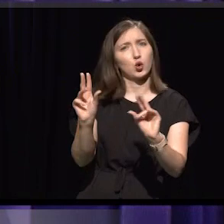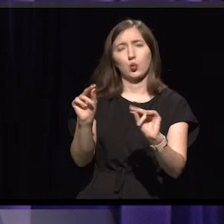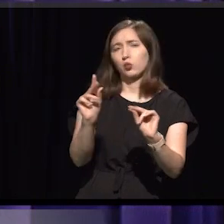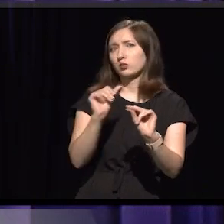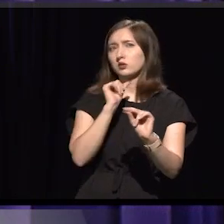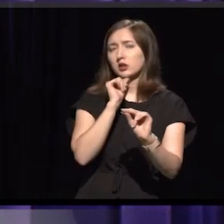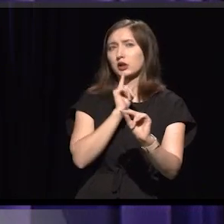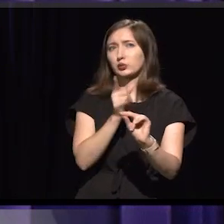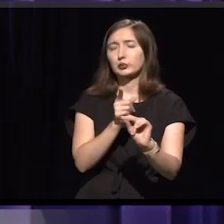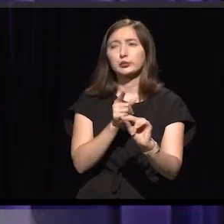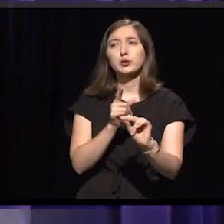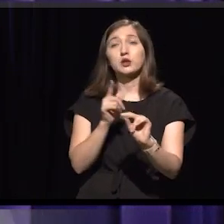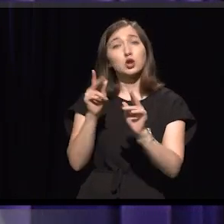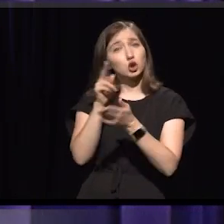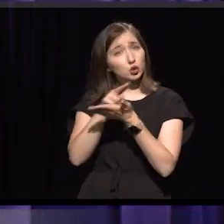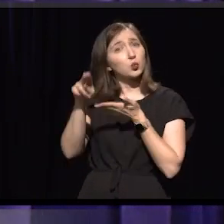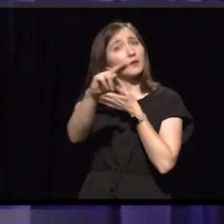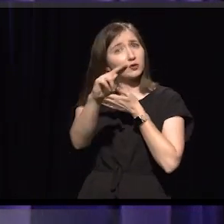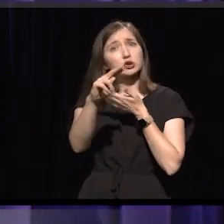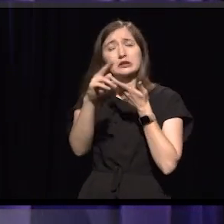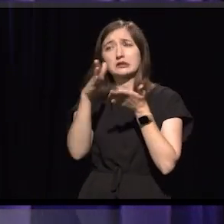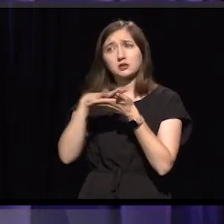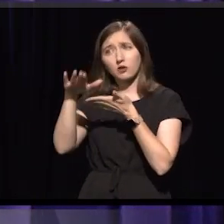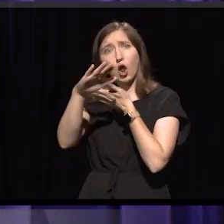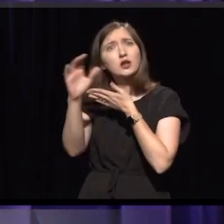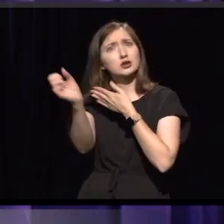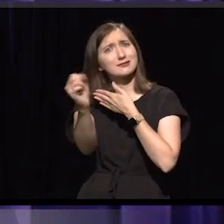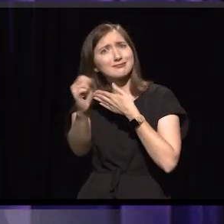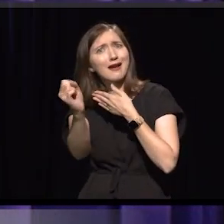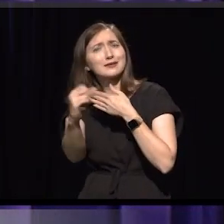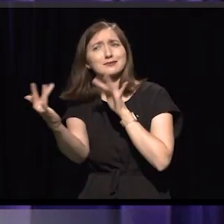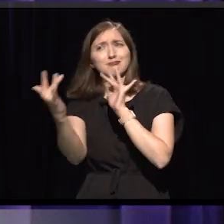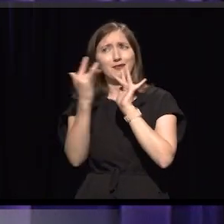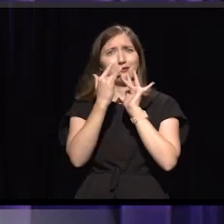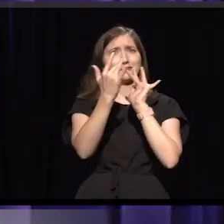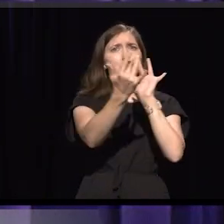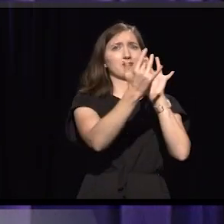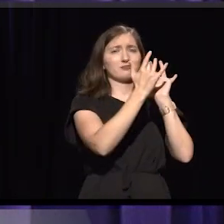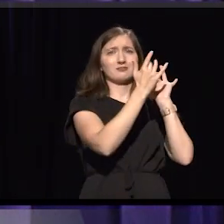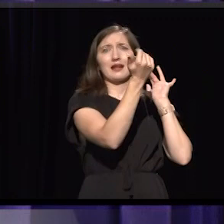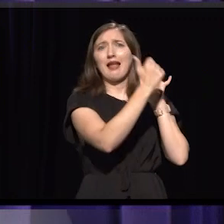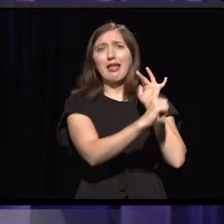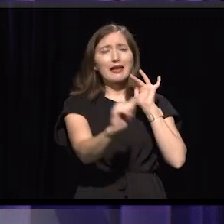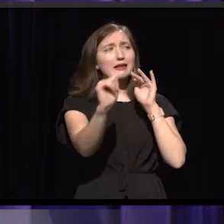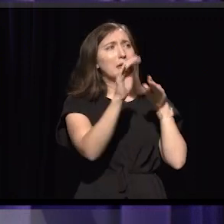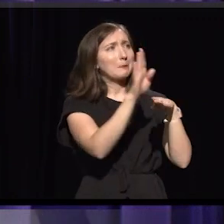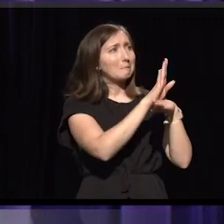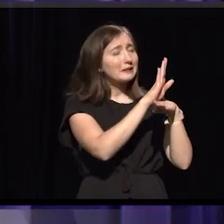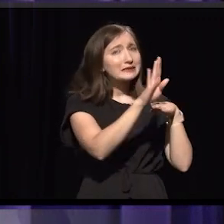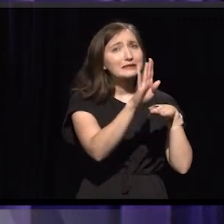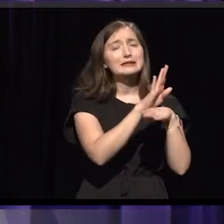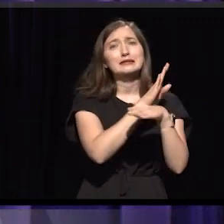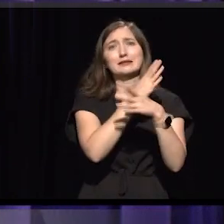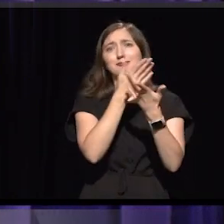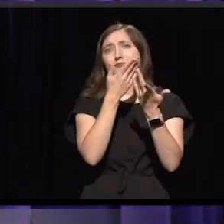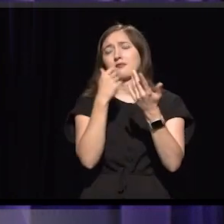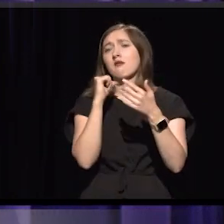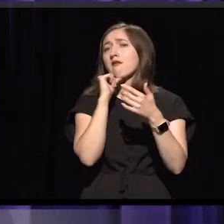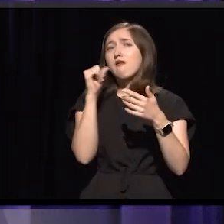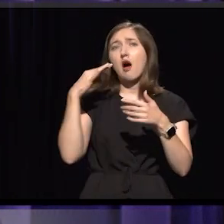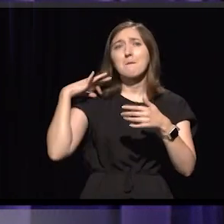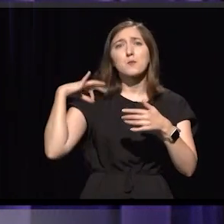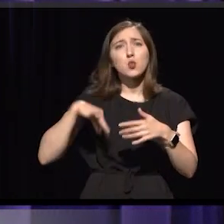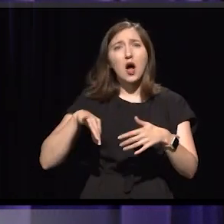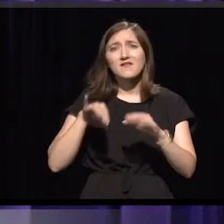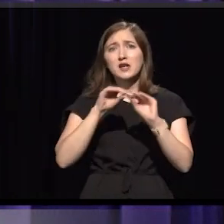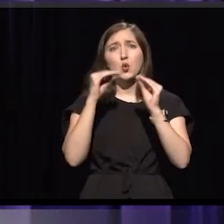that any number of businesses, nonprofits, higher education institutions, many organizations